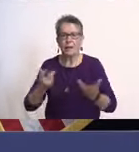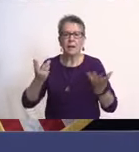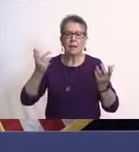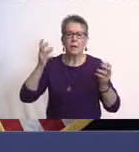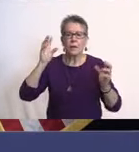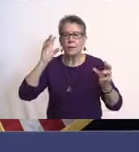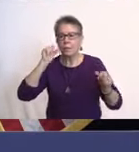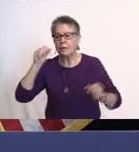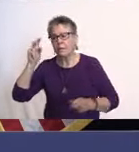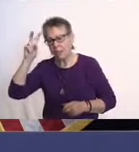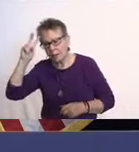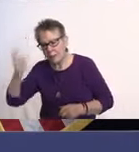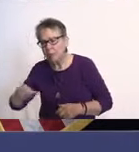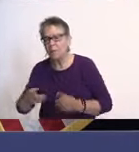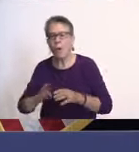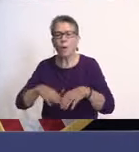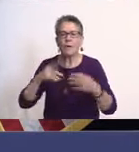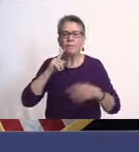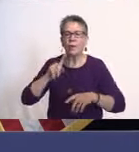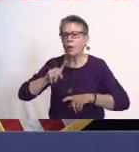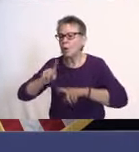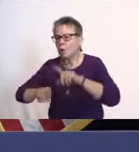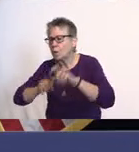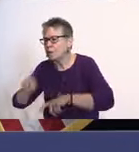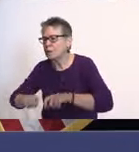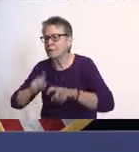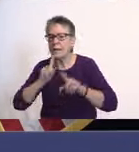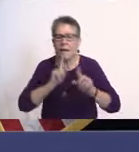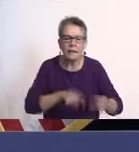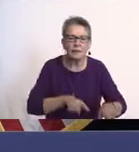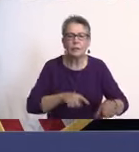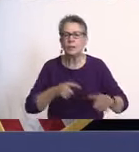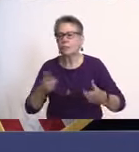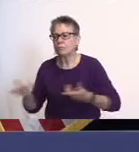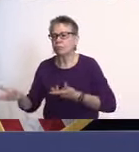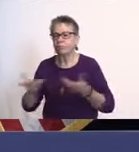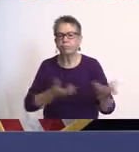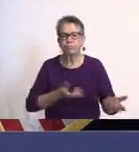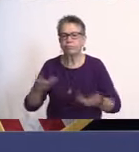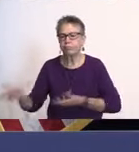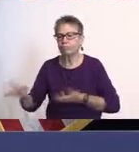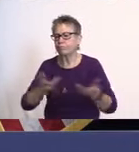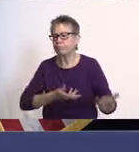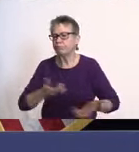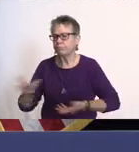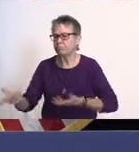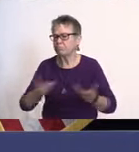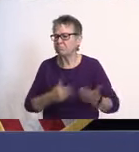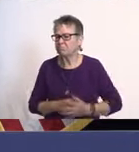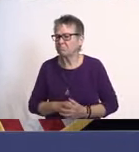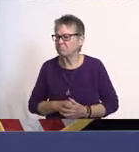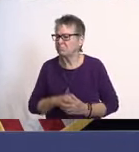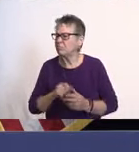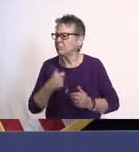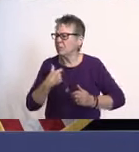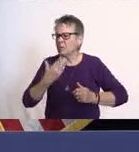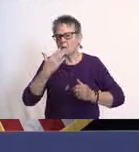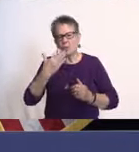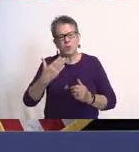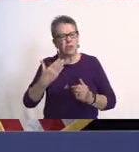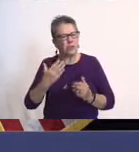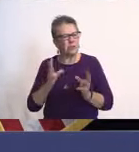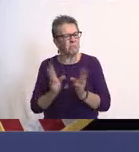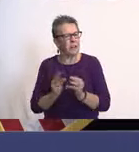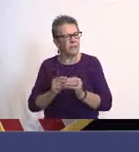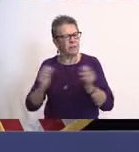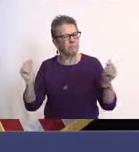was a very good use of time for sure. And as I said, and I pointed to